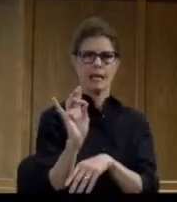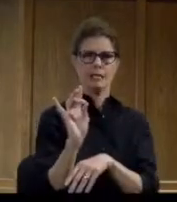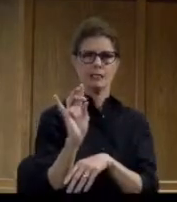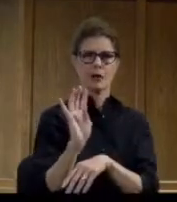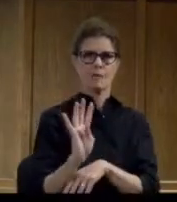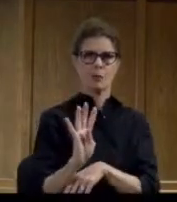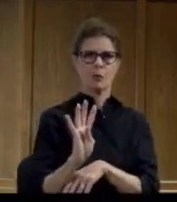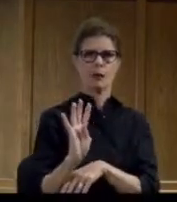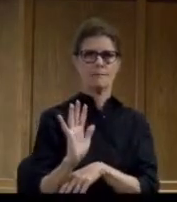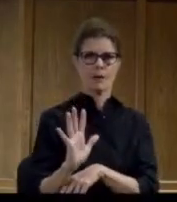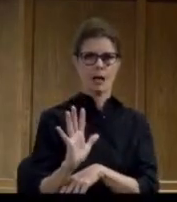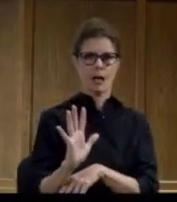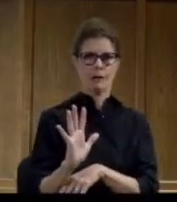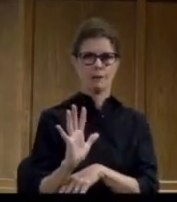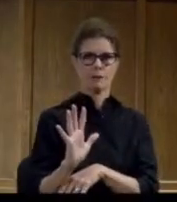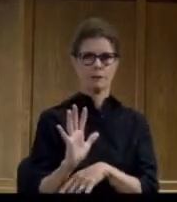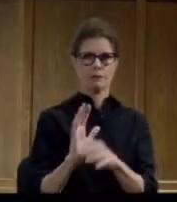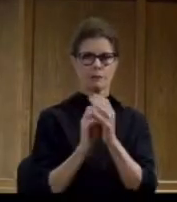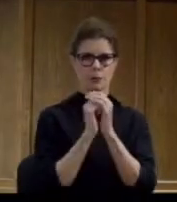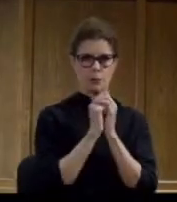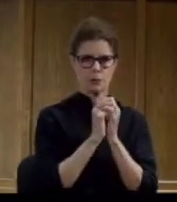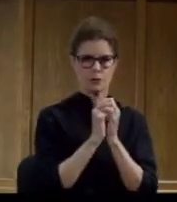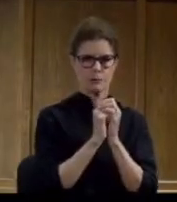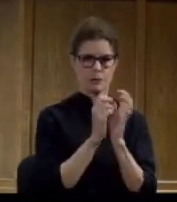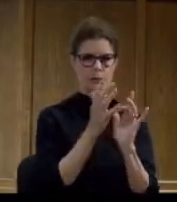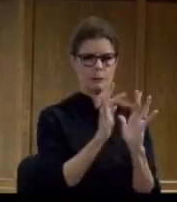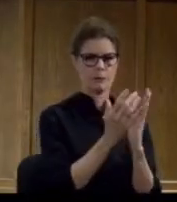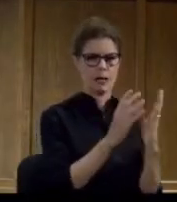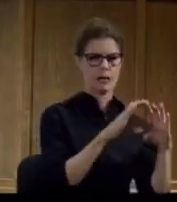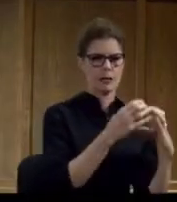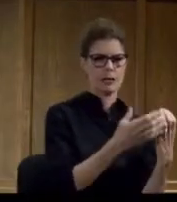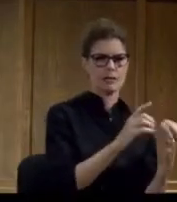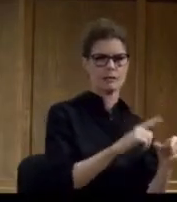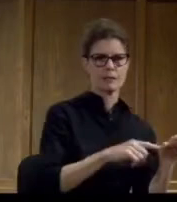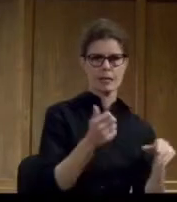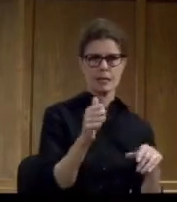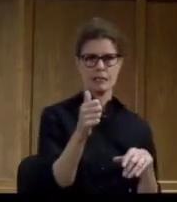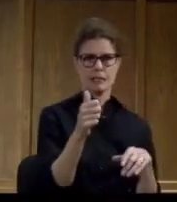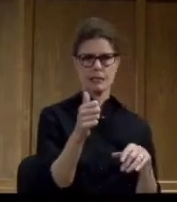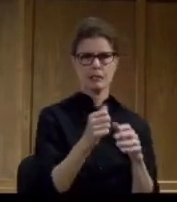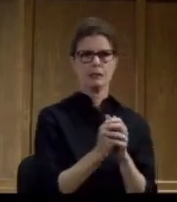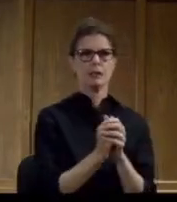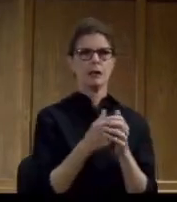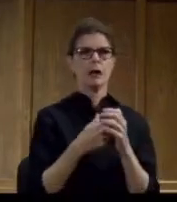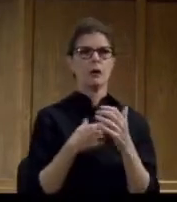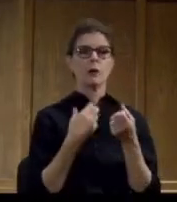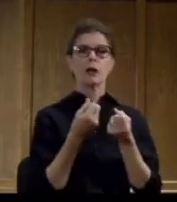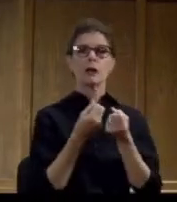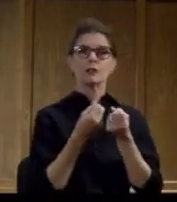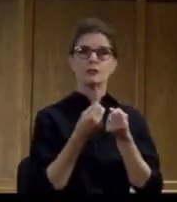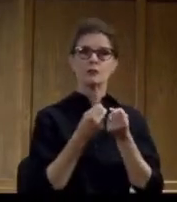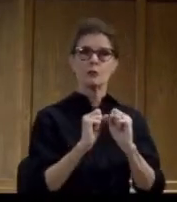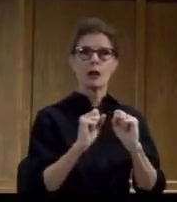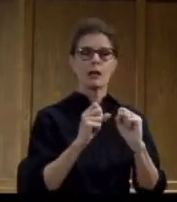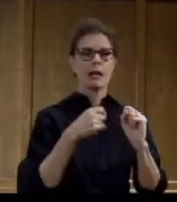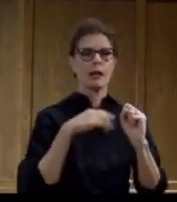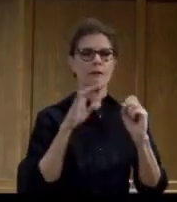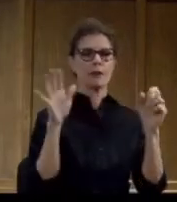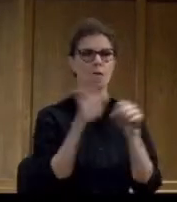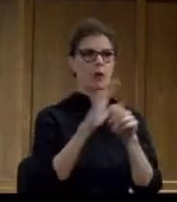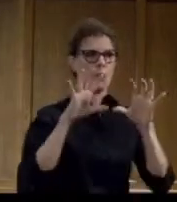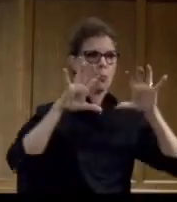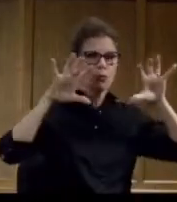worship, 8:45. Bible class is going to be at 10. We are going to attempt to take a group picture of our church family.